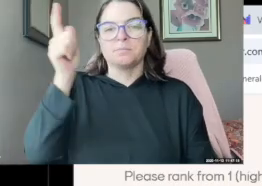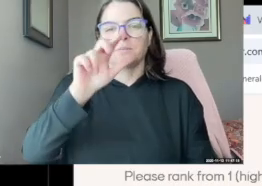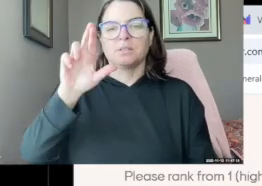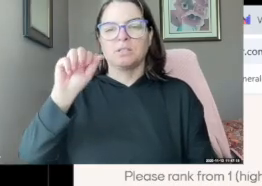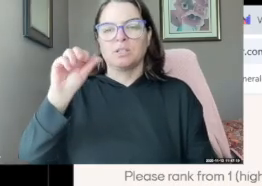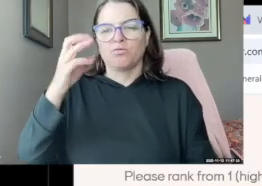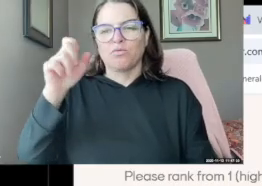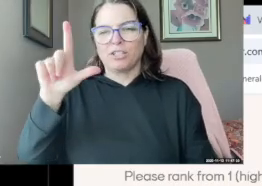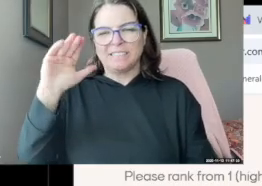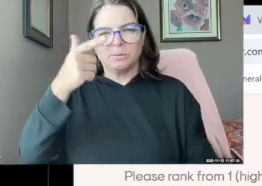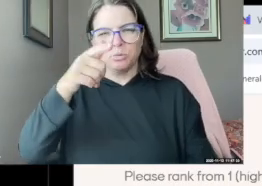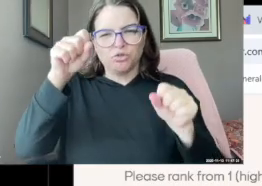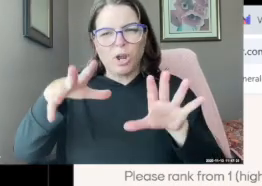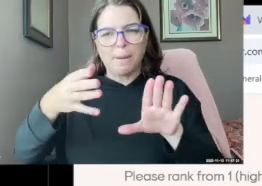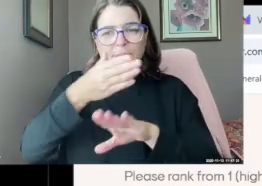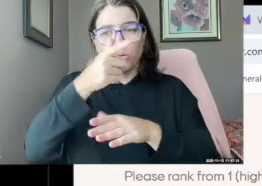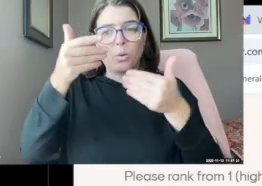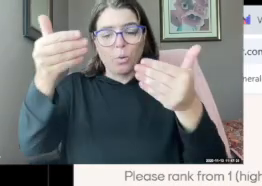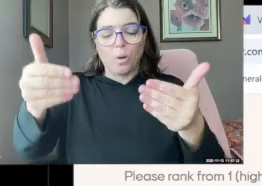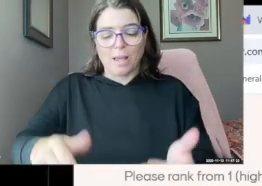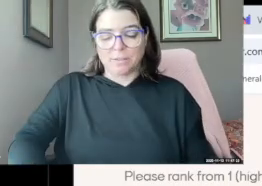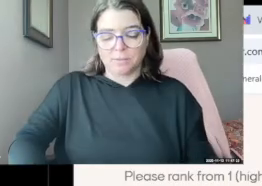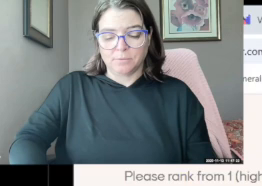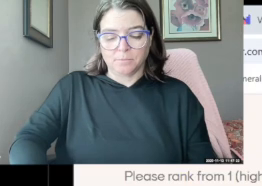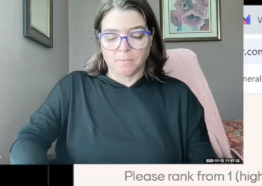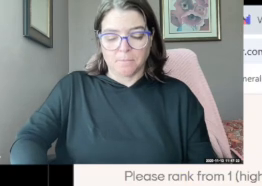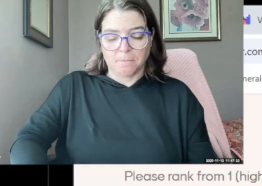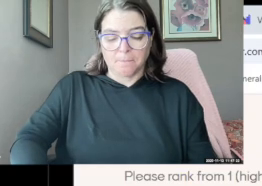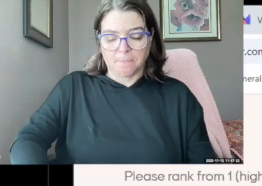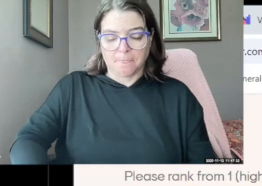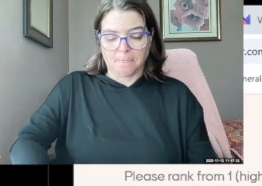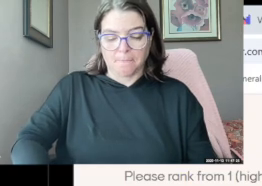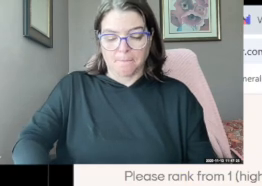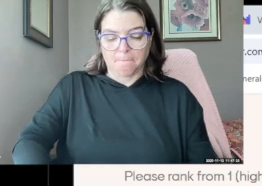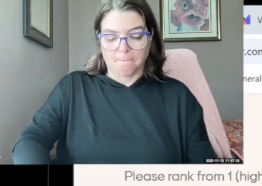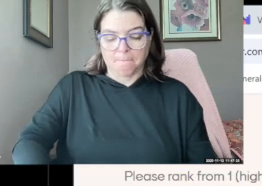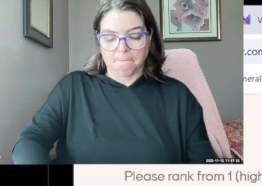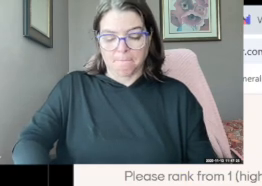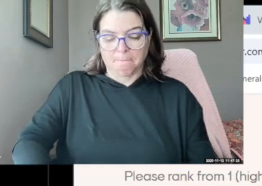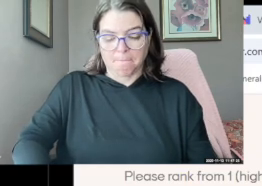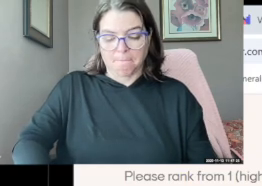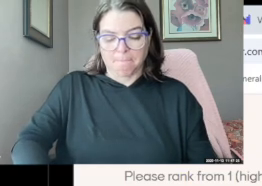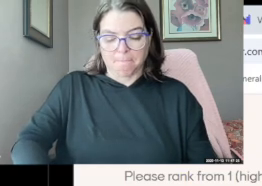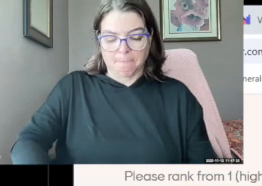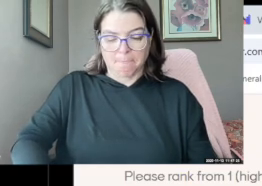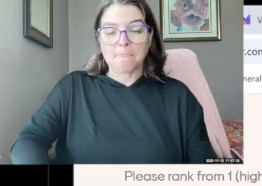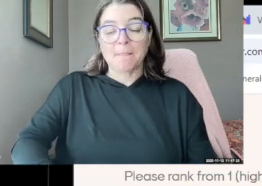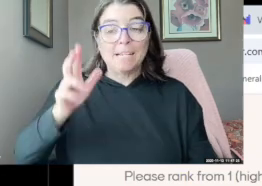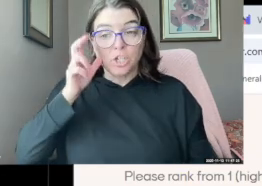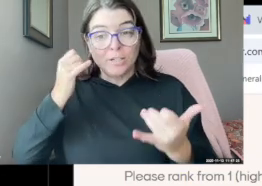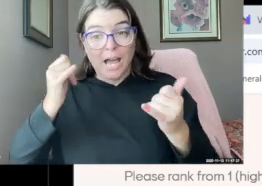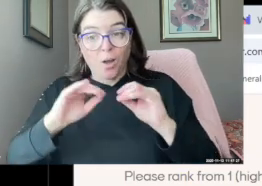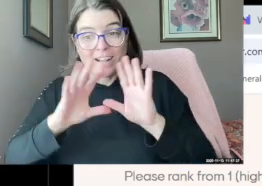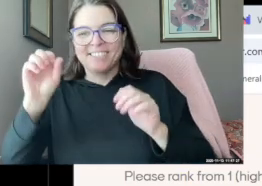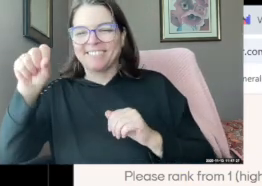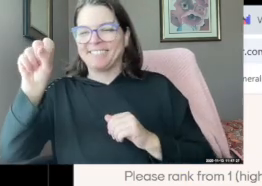Great point, Guillermo. Thanks. Okay, we're going to go back online. Rachel Heckel. Sorry you got dropped earlier, apparently. Please